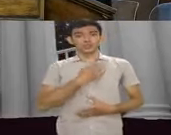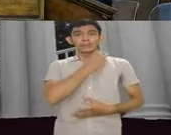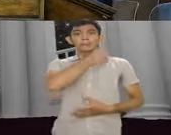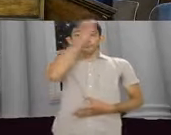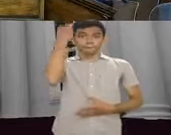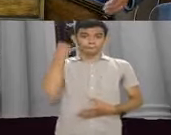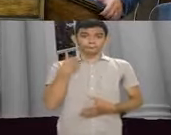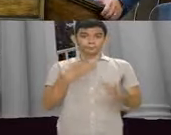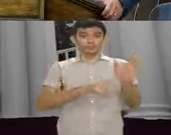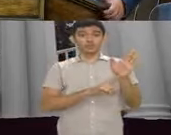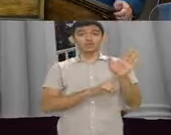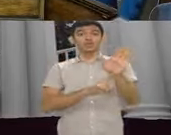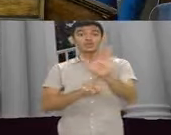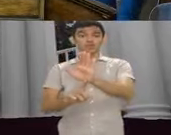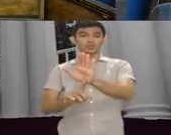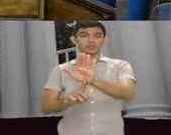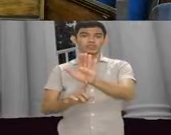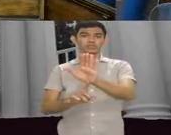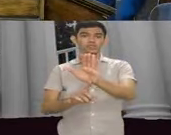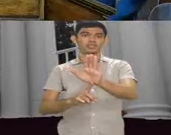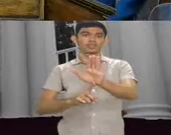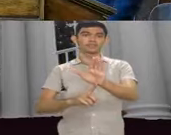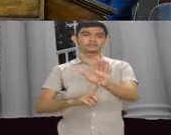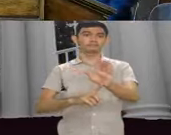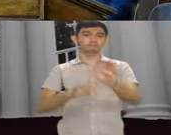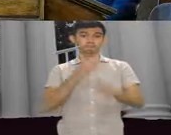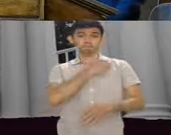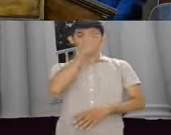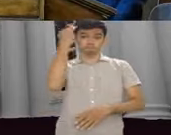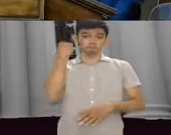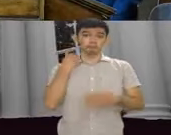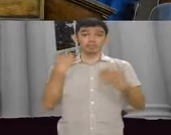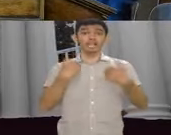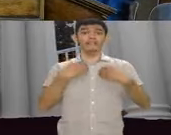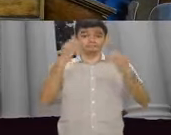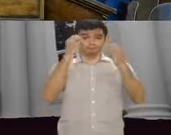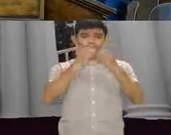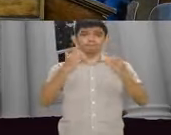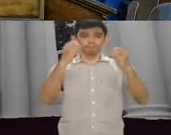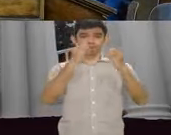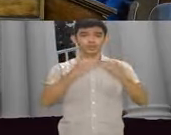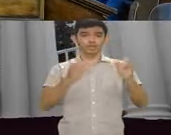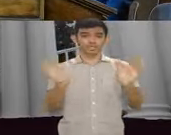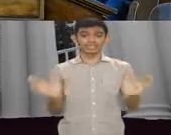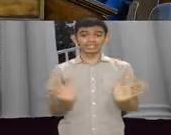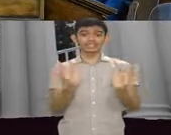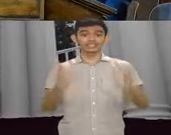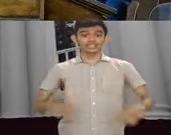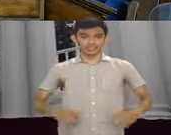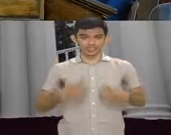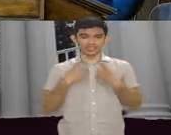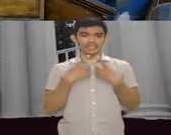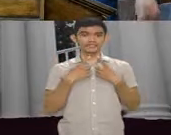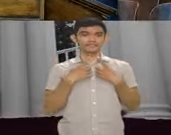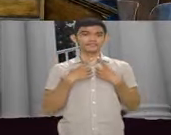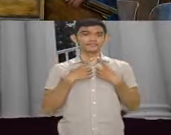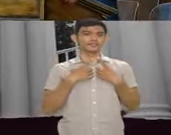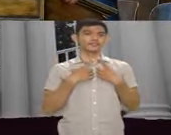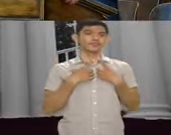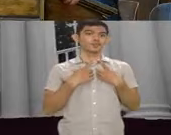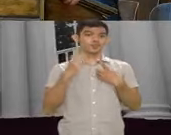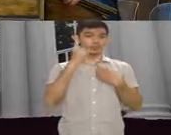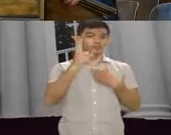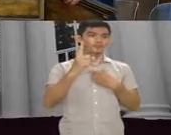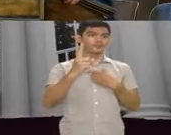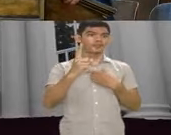He would be showing Mary had more influence in his life than the ministry God called him to do. Now listen, the fact that